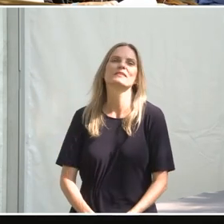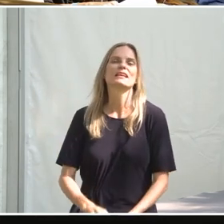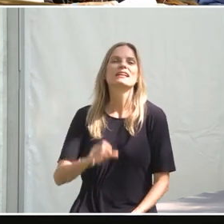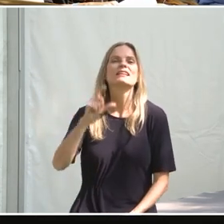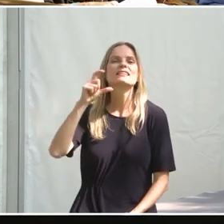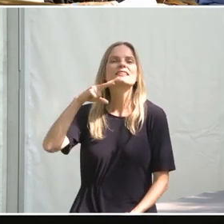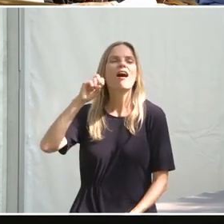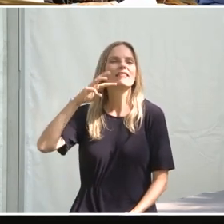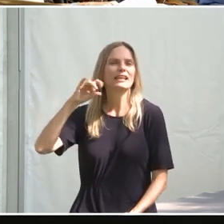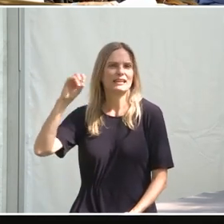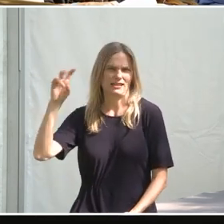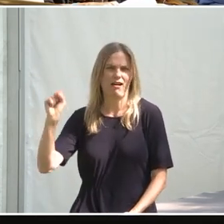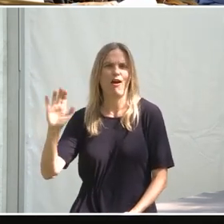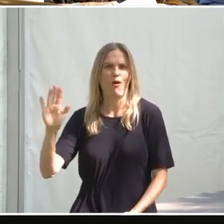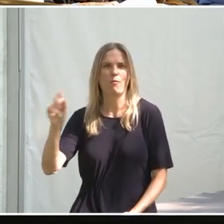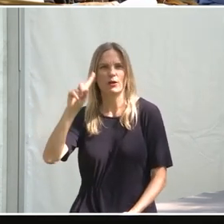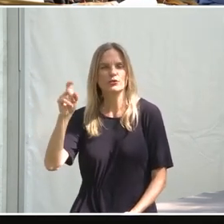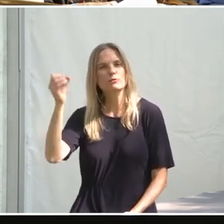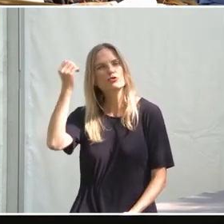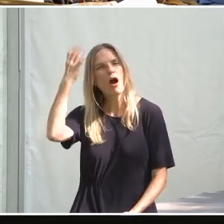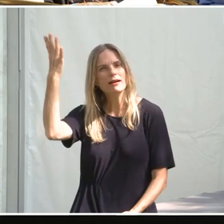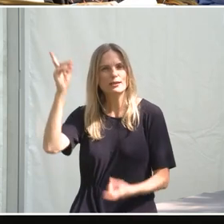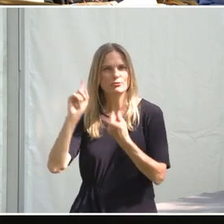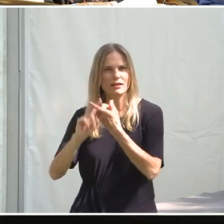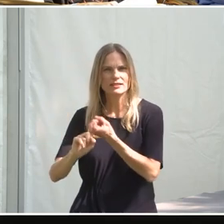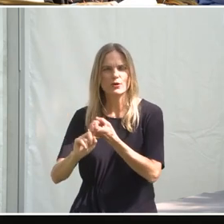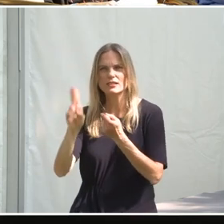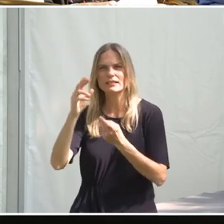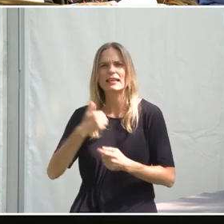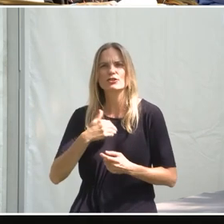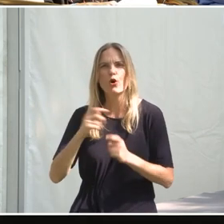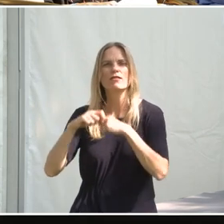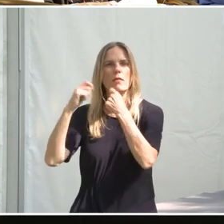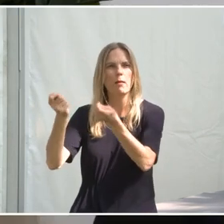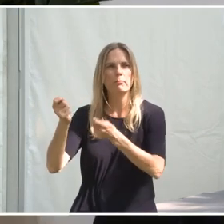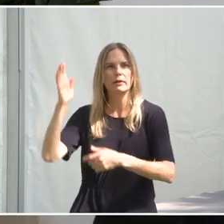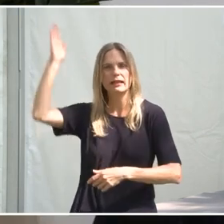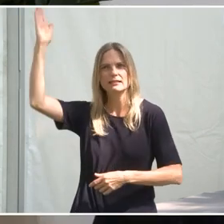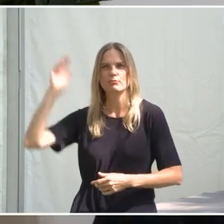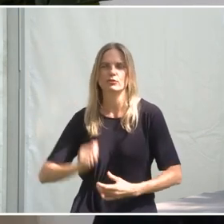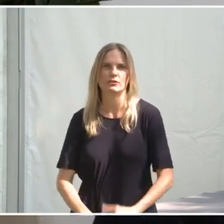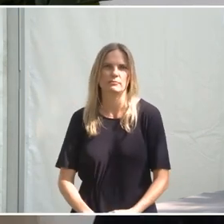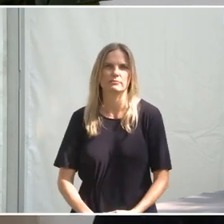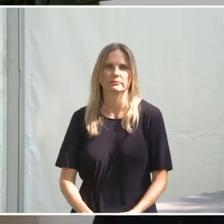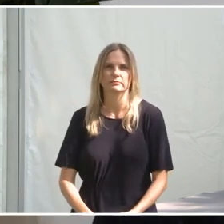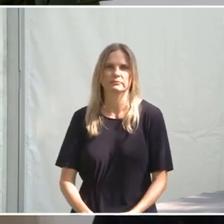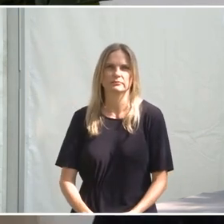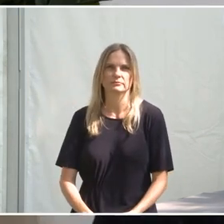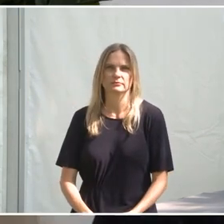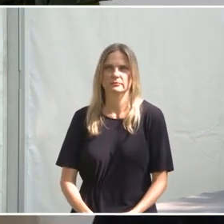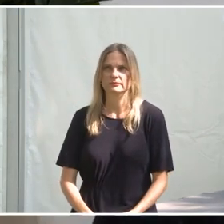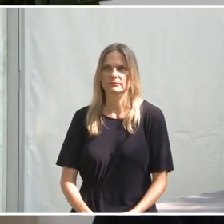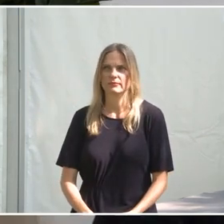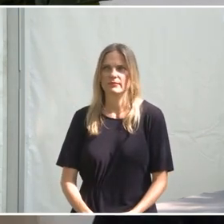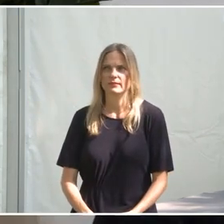Katariina's question on what education institutions can do. Who would like us to put that question forward? Maybe